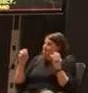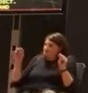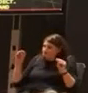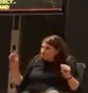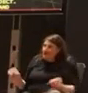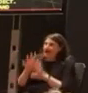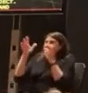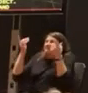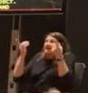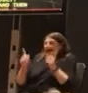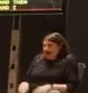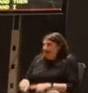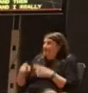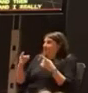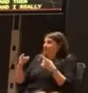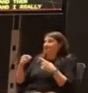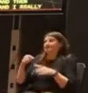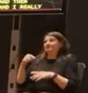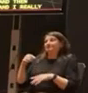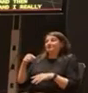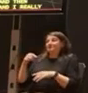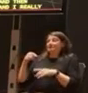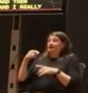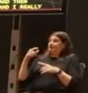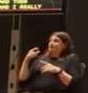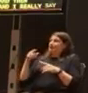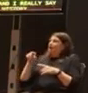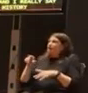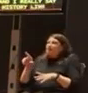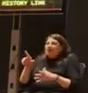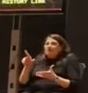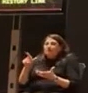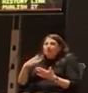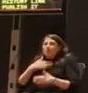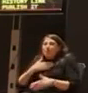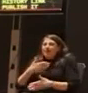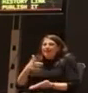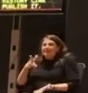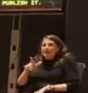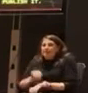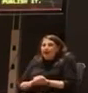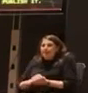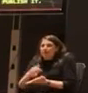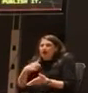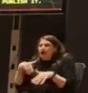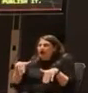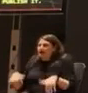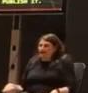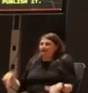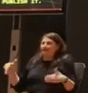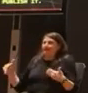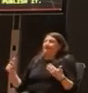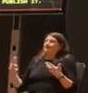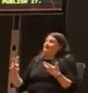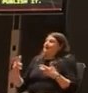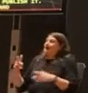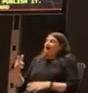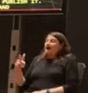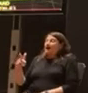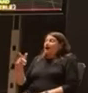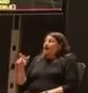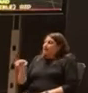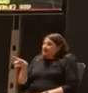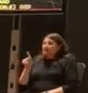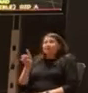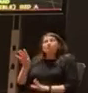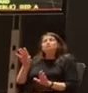magically, HistoryLink offered to publish it. And Marie McCaffrey did a fantastic